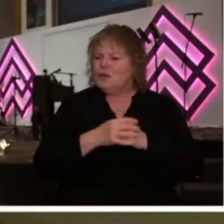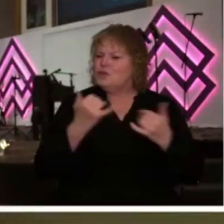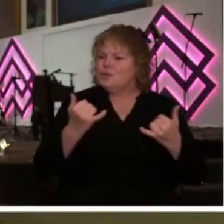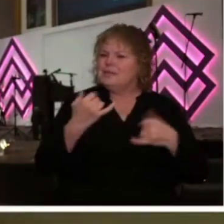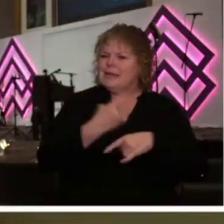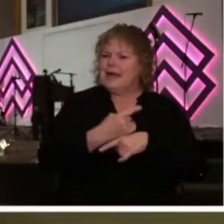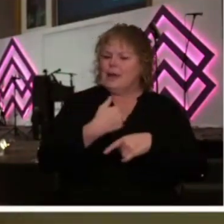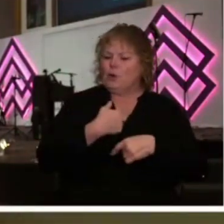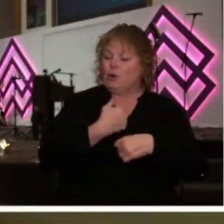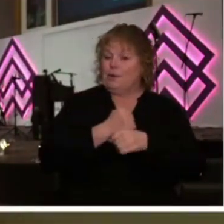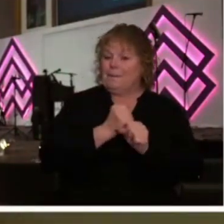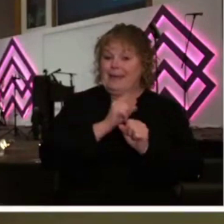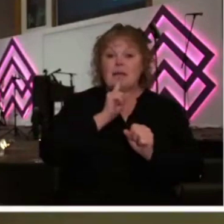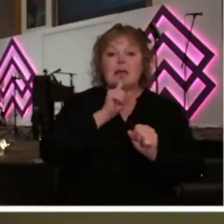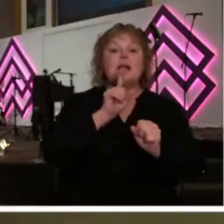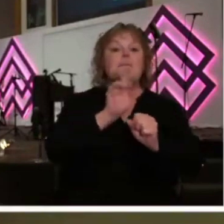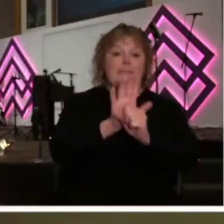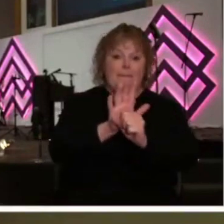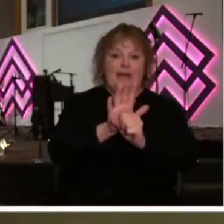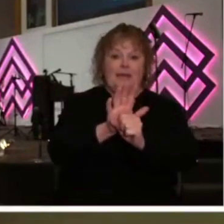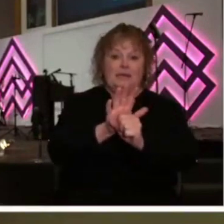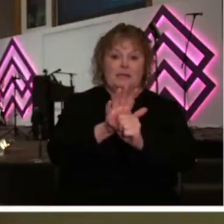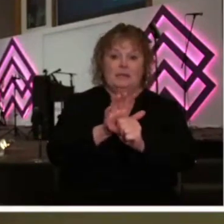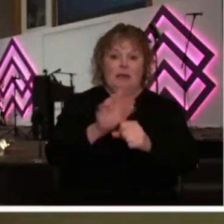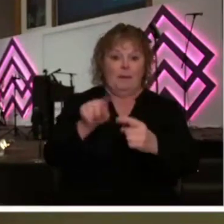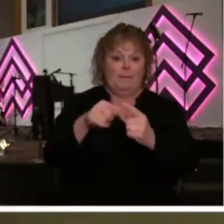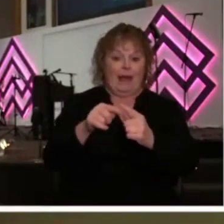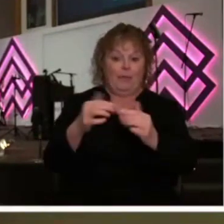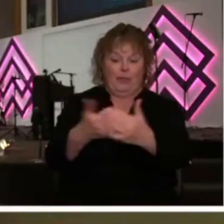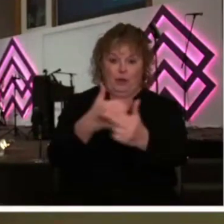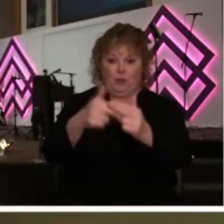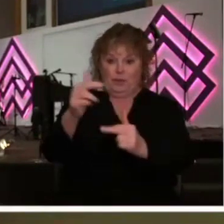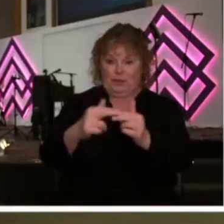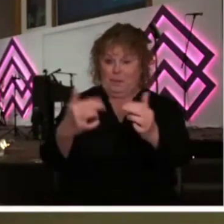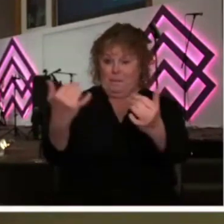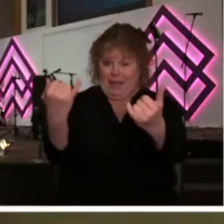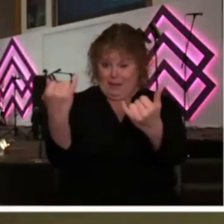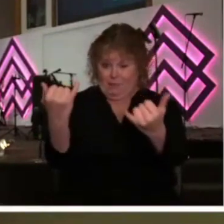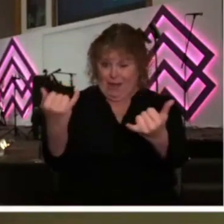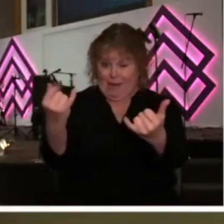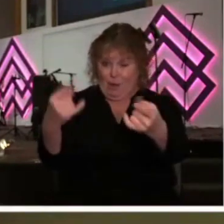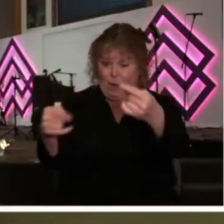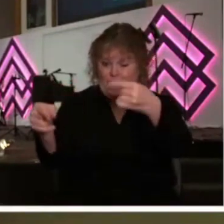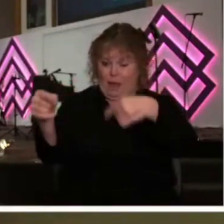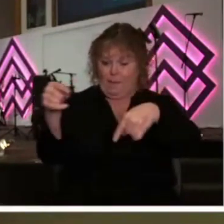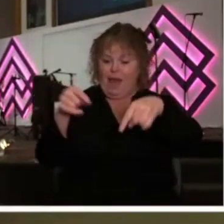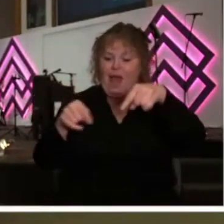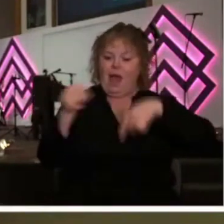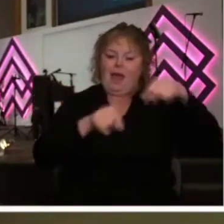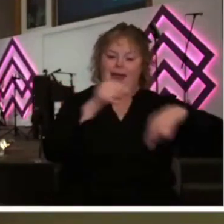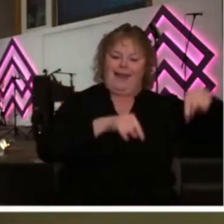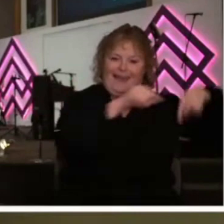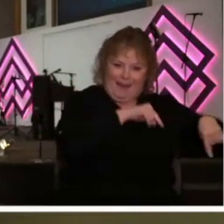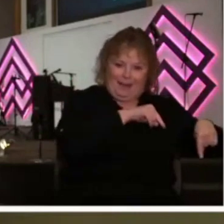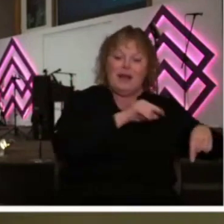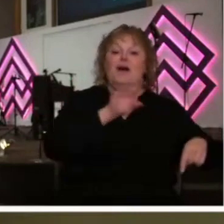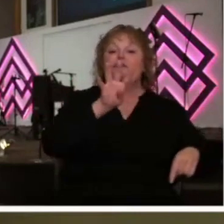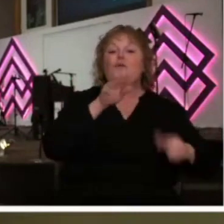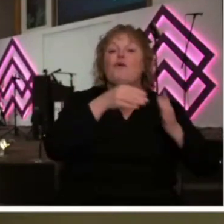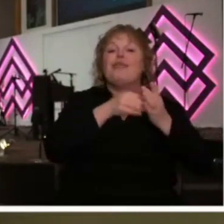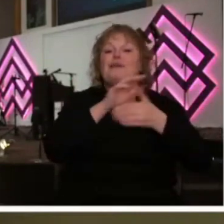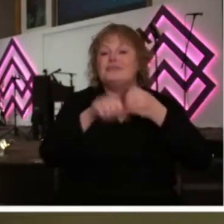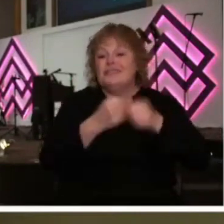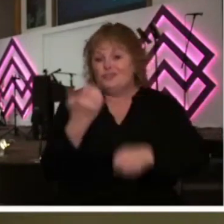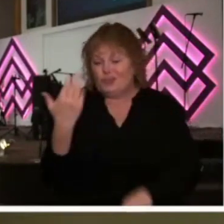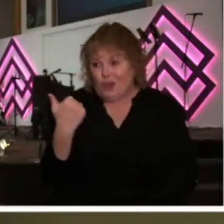today, I want to zoom way, way back and take a look at the big picture. And to do that, we have to go back some 4,000